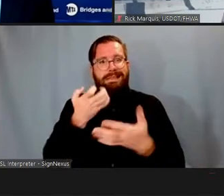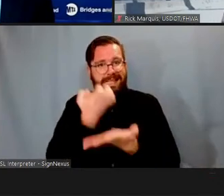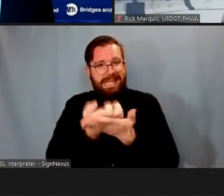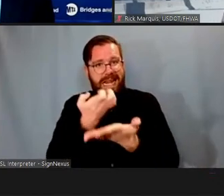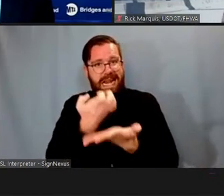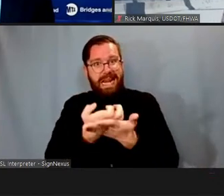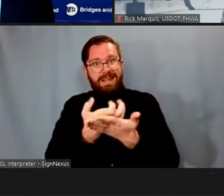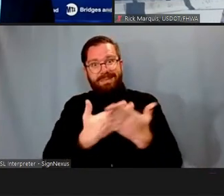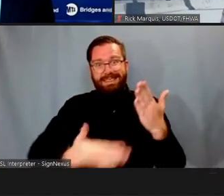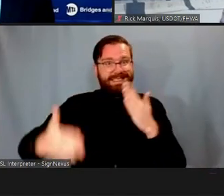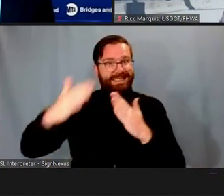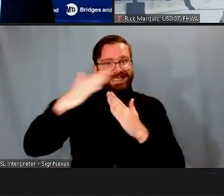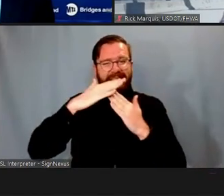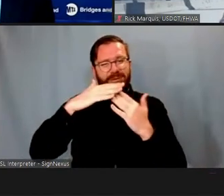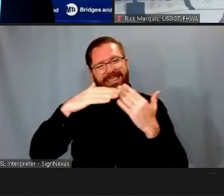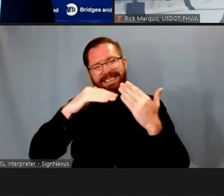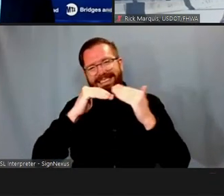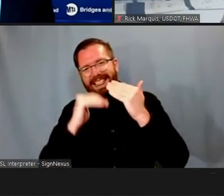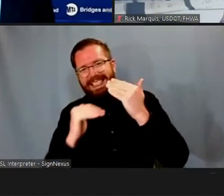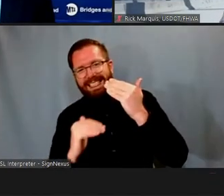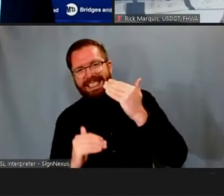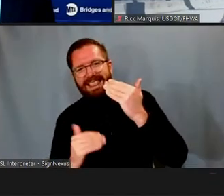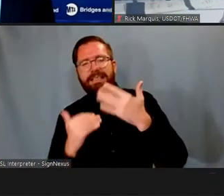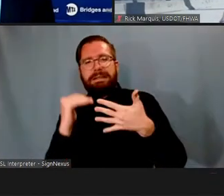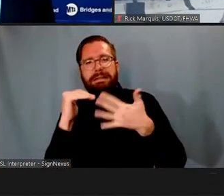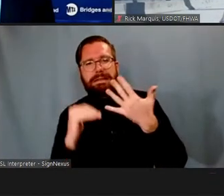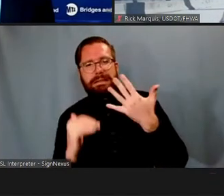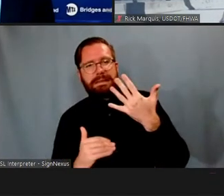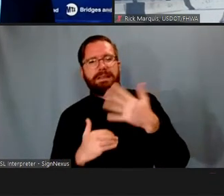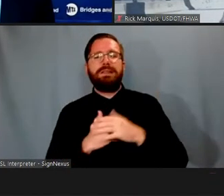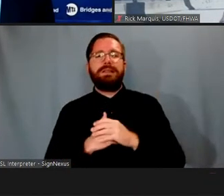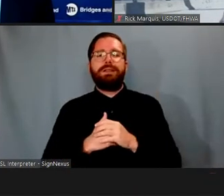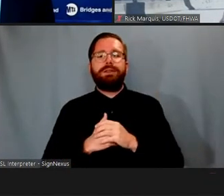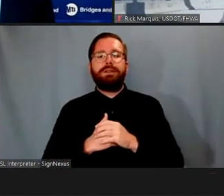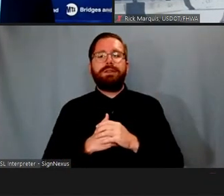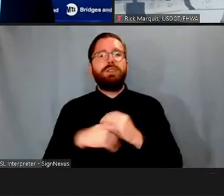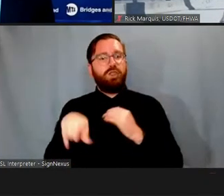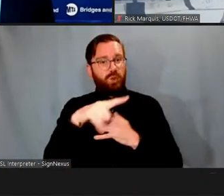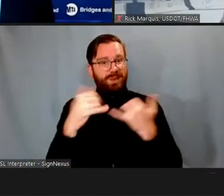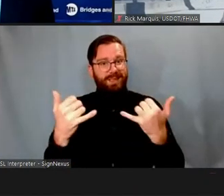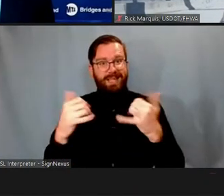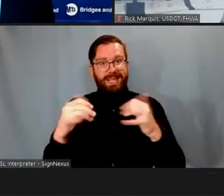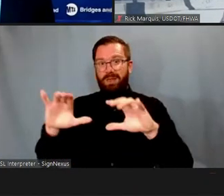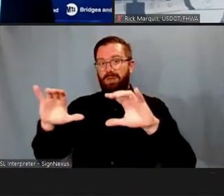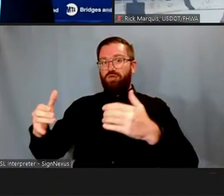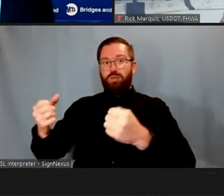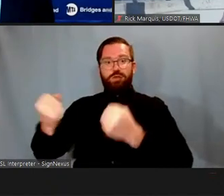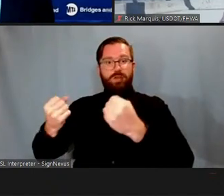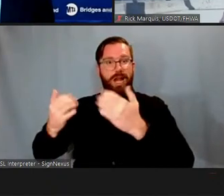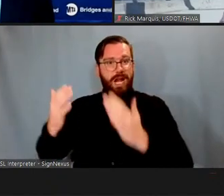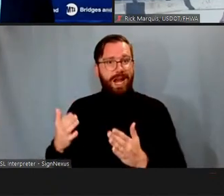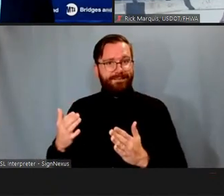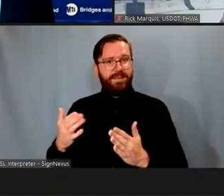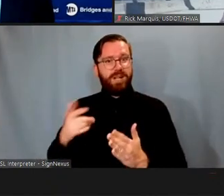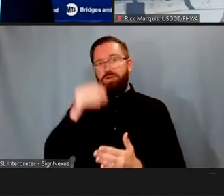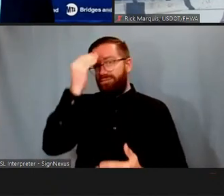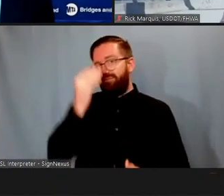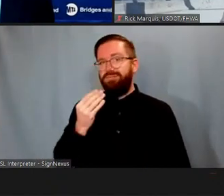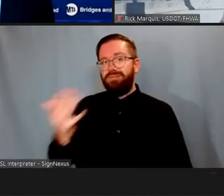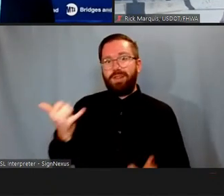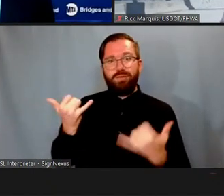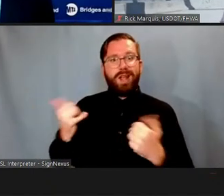fundamentally what this comes down to is you're saying to an entire group of drivers that when we're in the middle of a